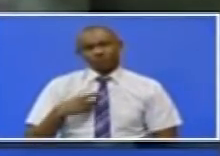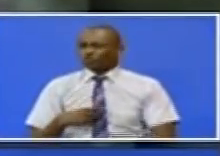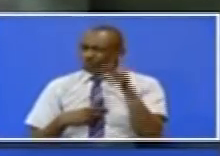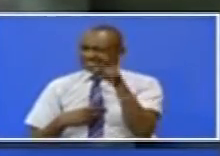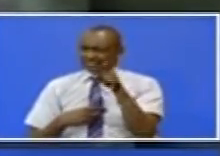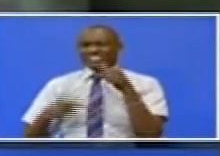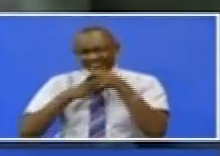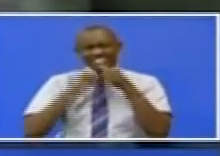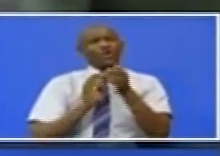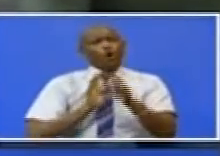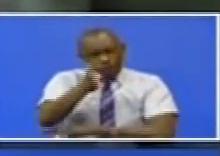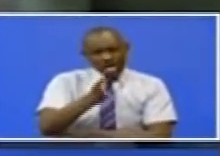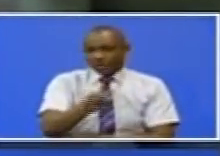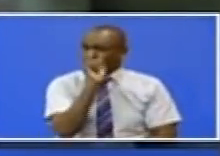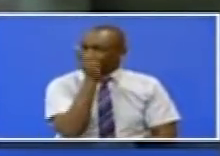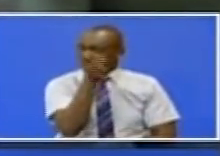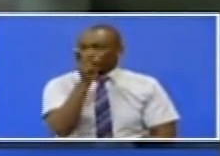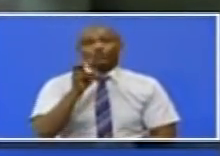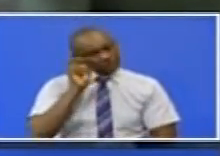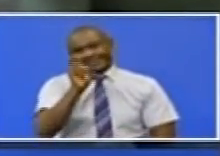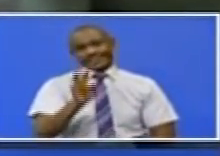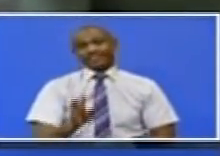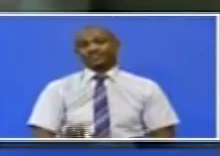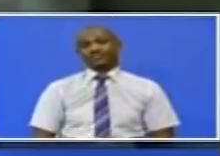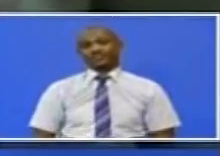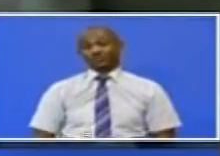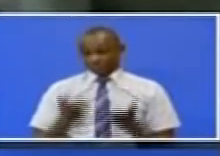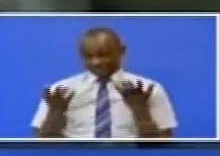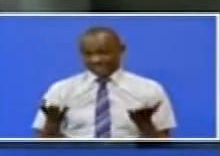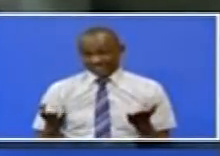beyond the age of 70, and this is exactly what is happening.